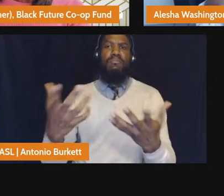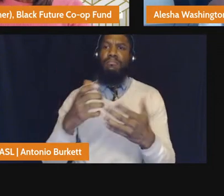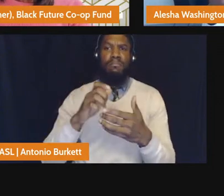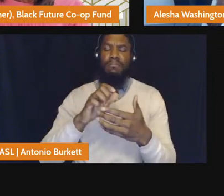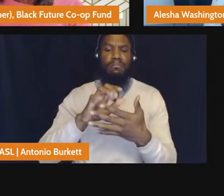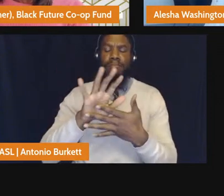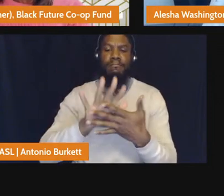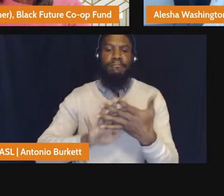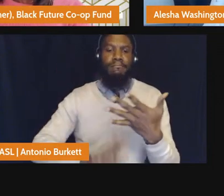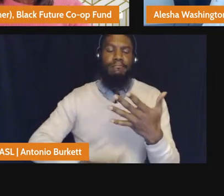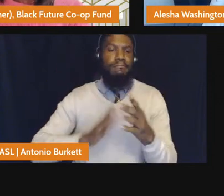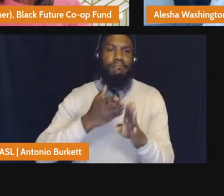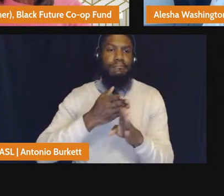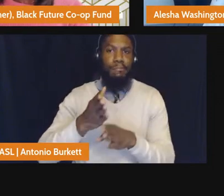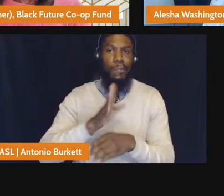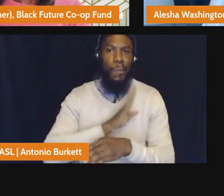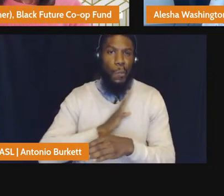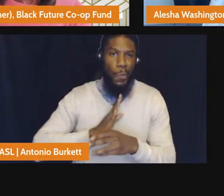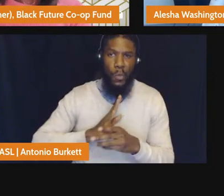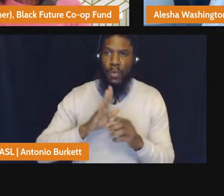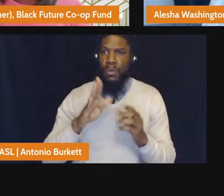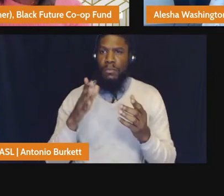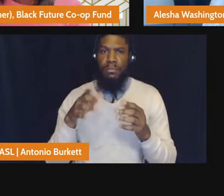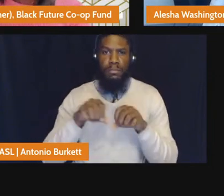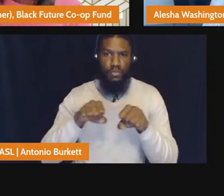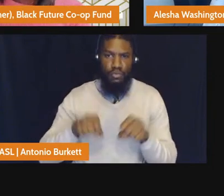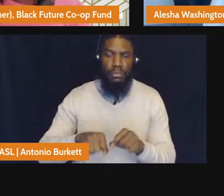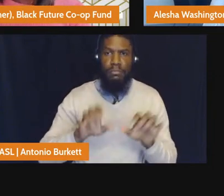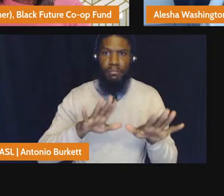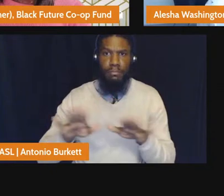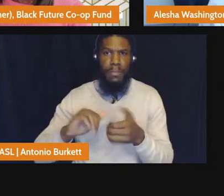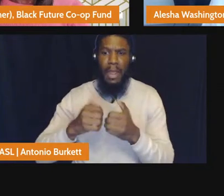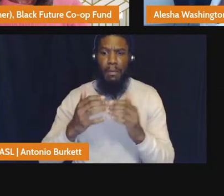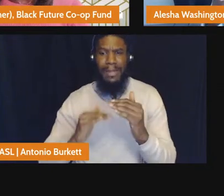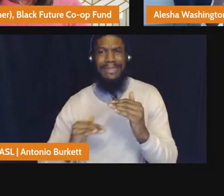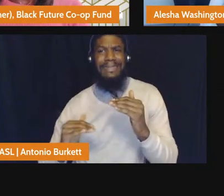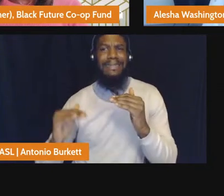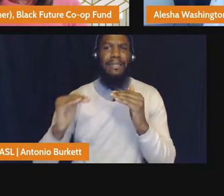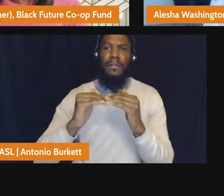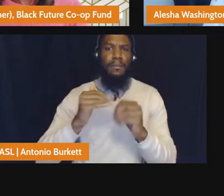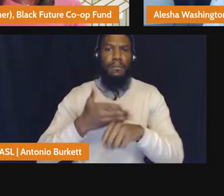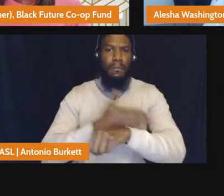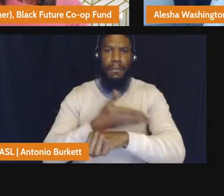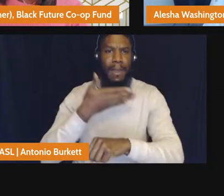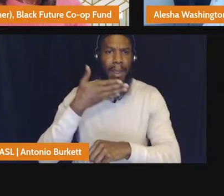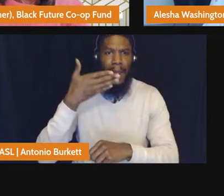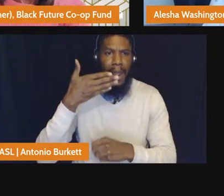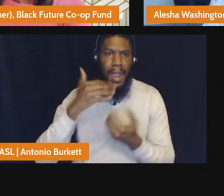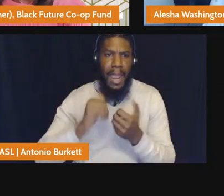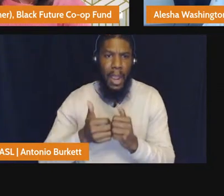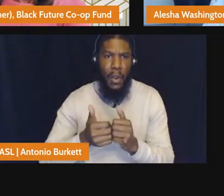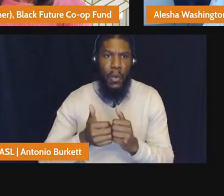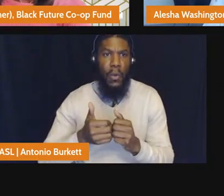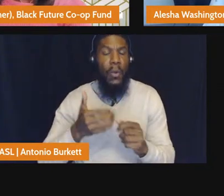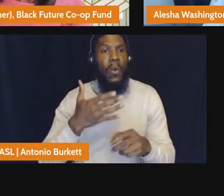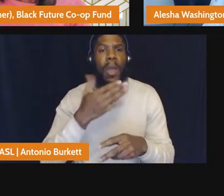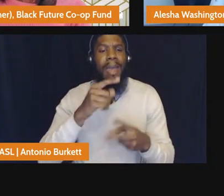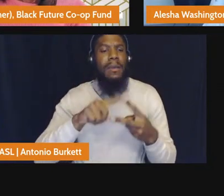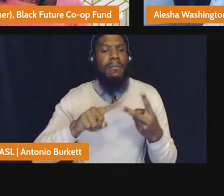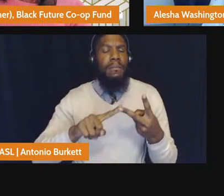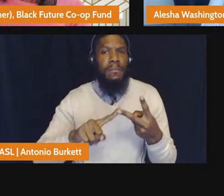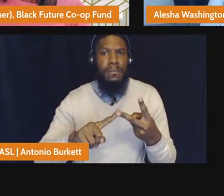philanthropy. How do we get better over time? I think if I take a less aspirational view, I think I'm also thinking